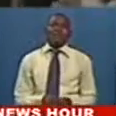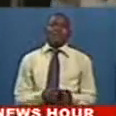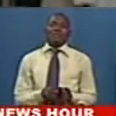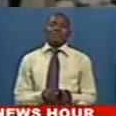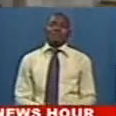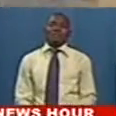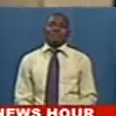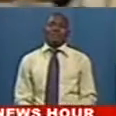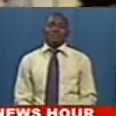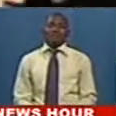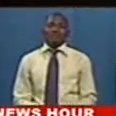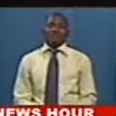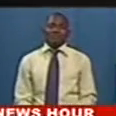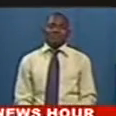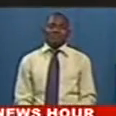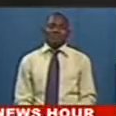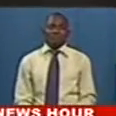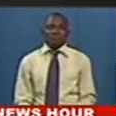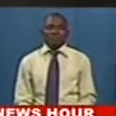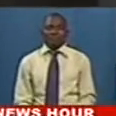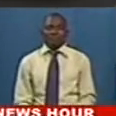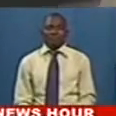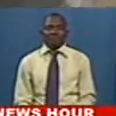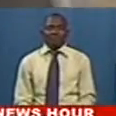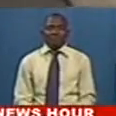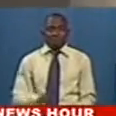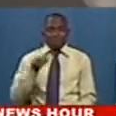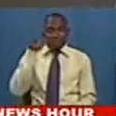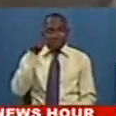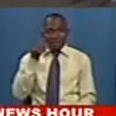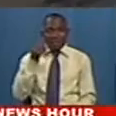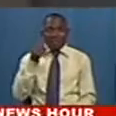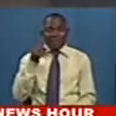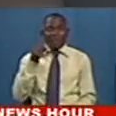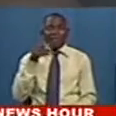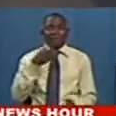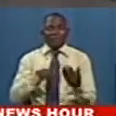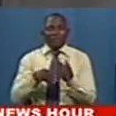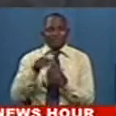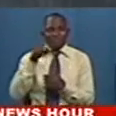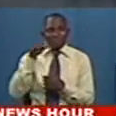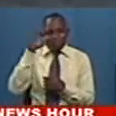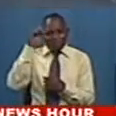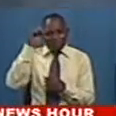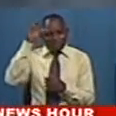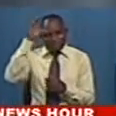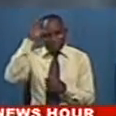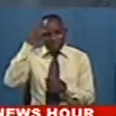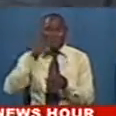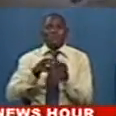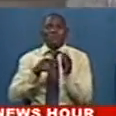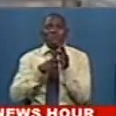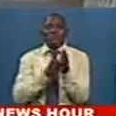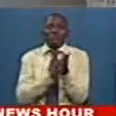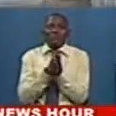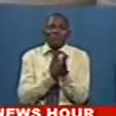Fukushima Prefecture in the Meiji period. In Awashiro, home of the late Dr. Hideyo Noguchi, has